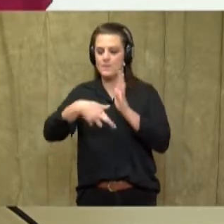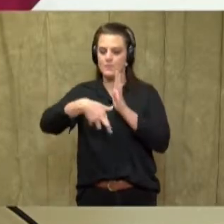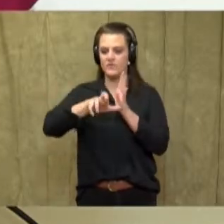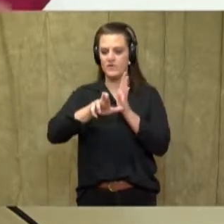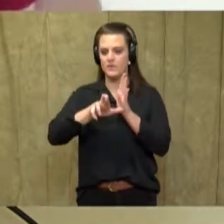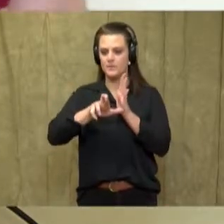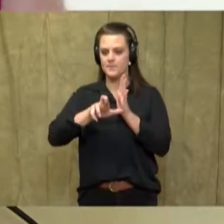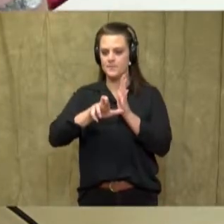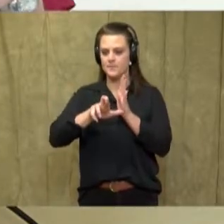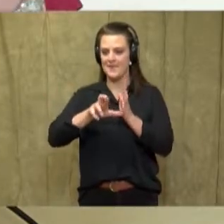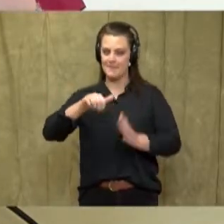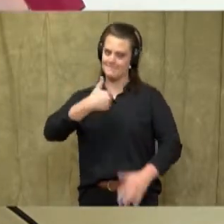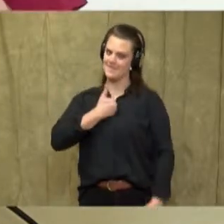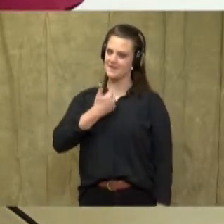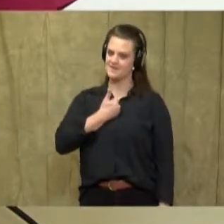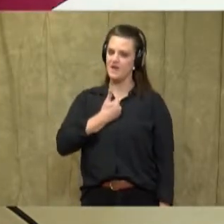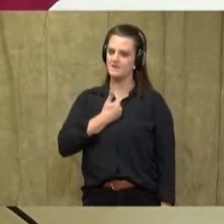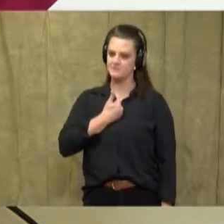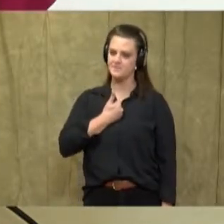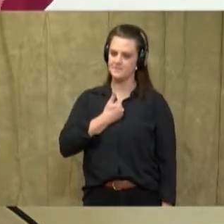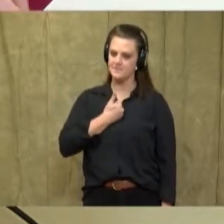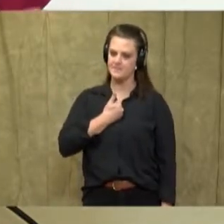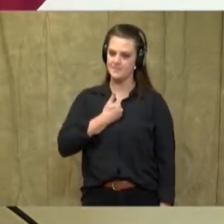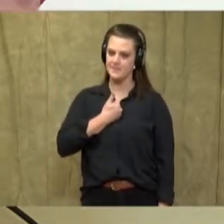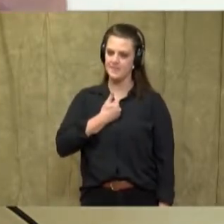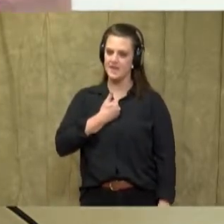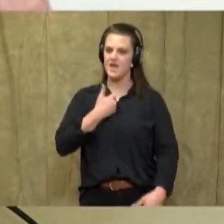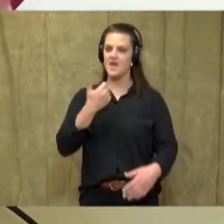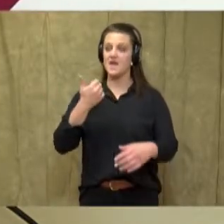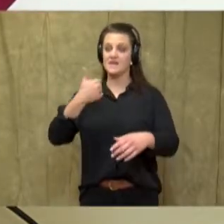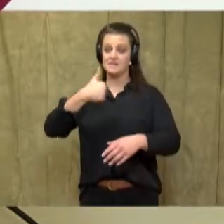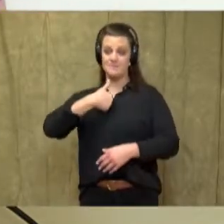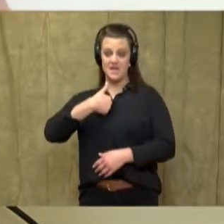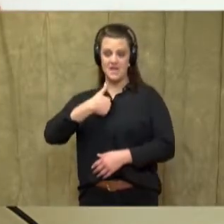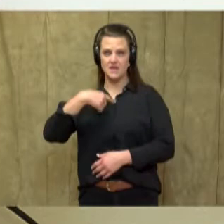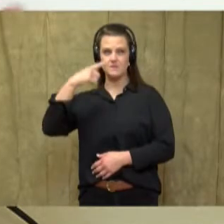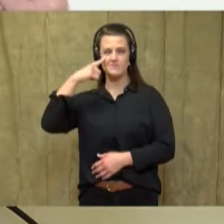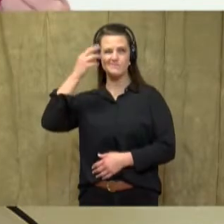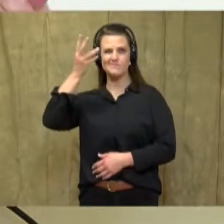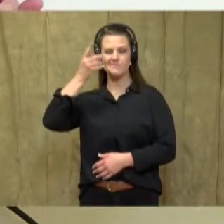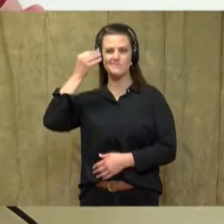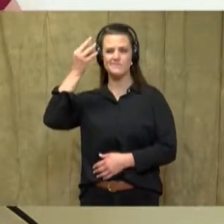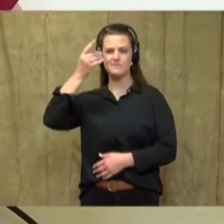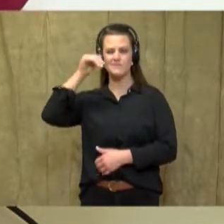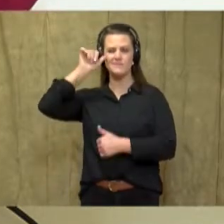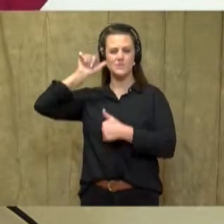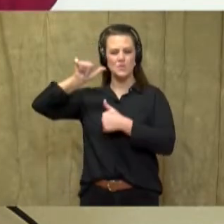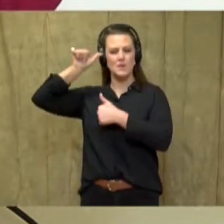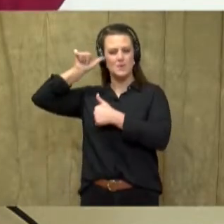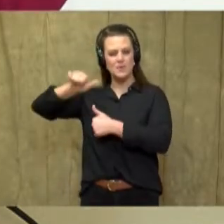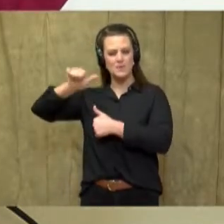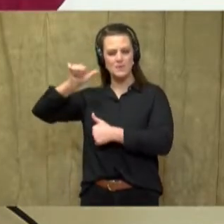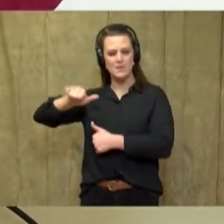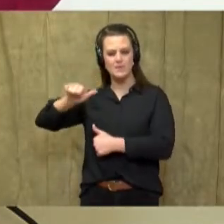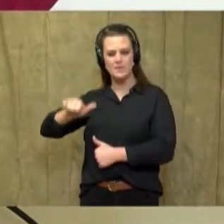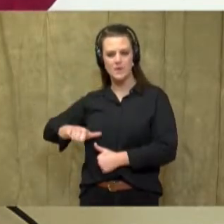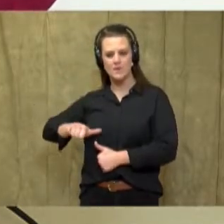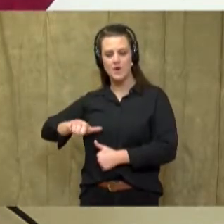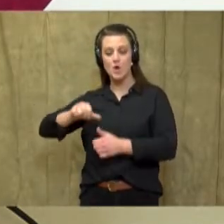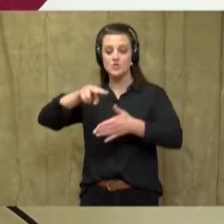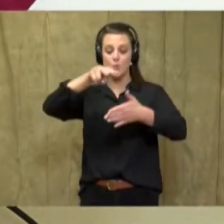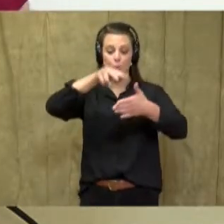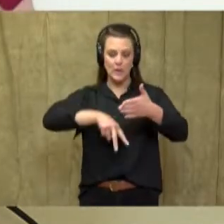on, and myself, in fact, as I am remembering what reading of